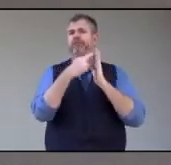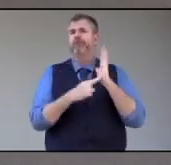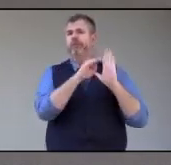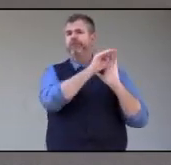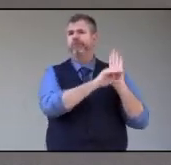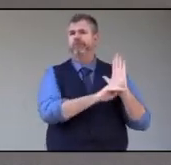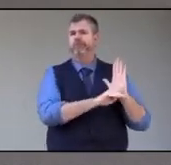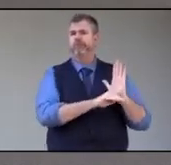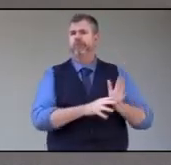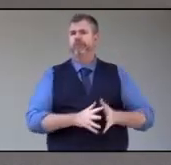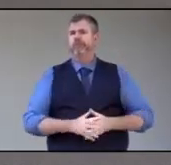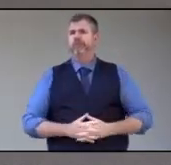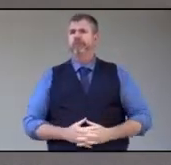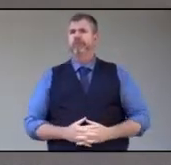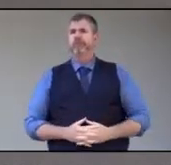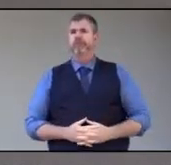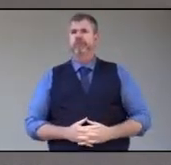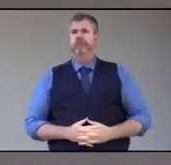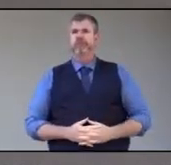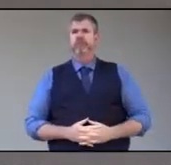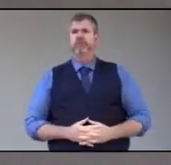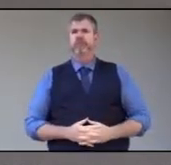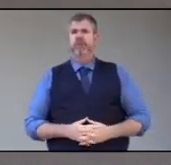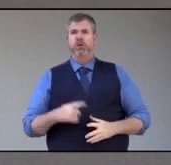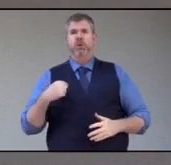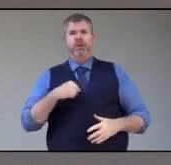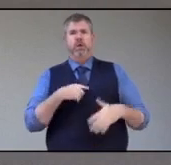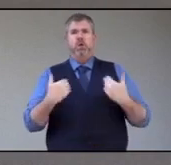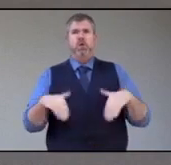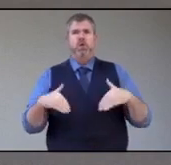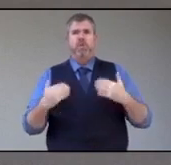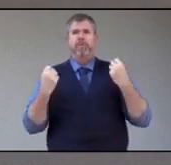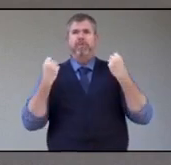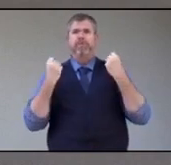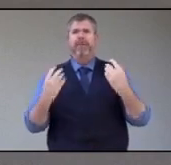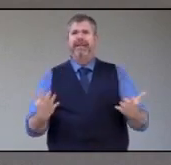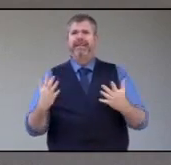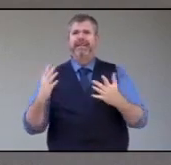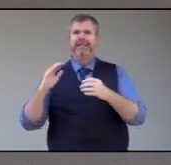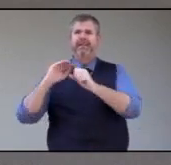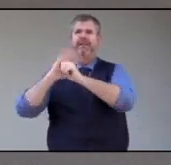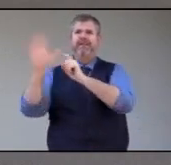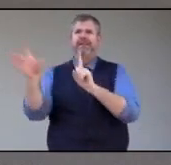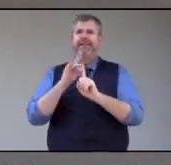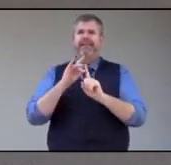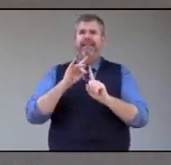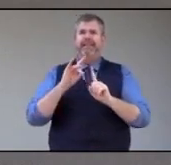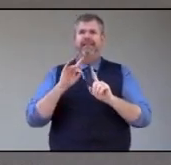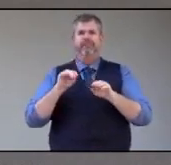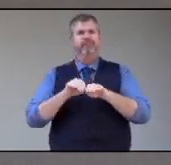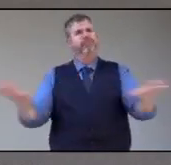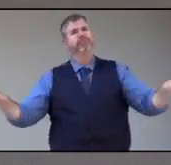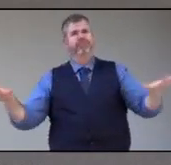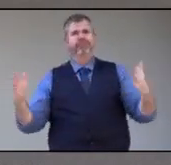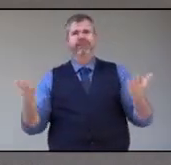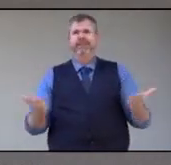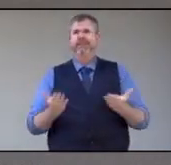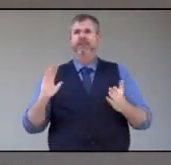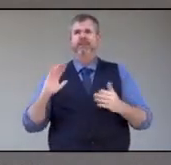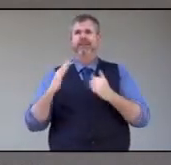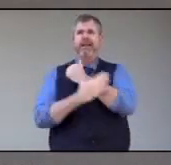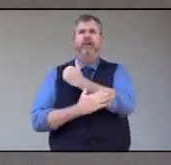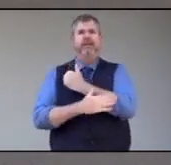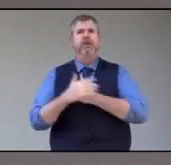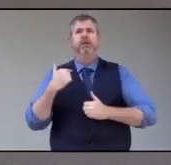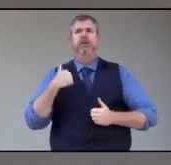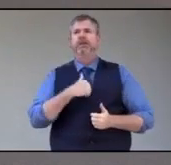cases we are and how prevalent COVID is in our community, we know that our decisions